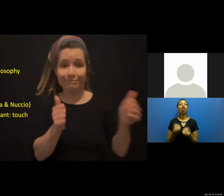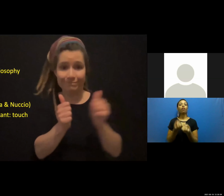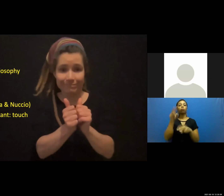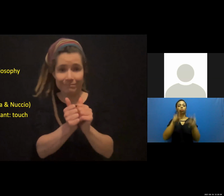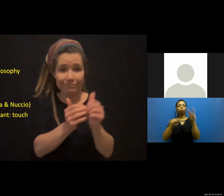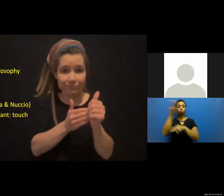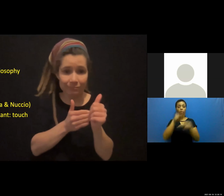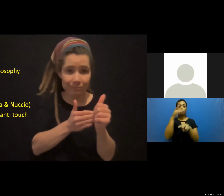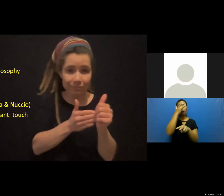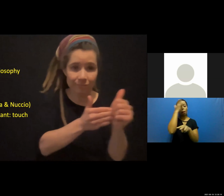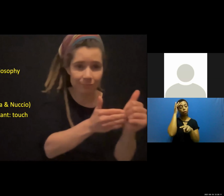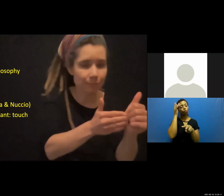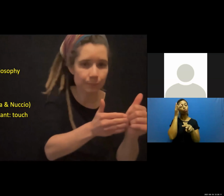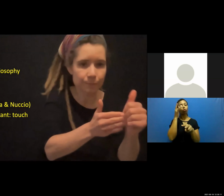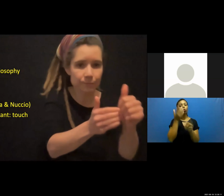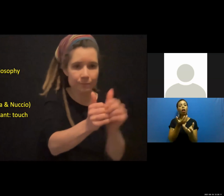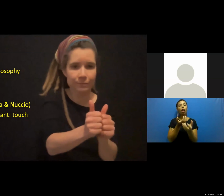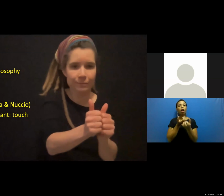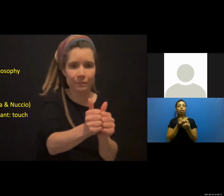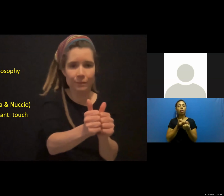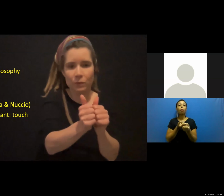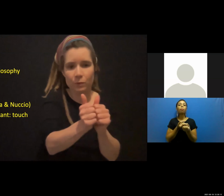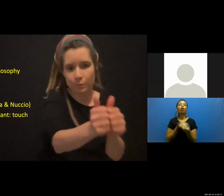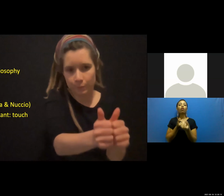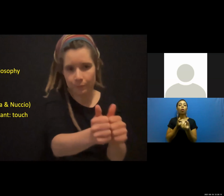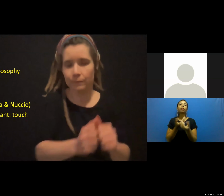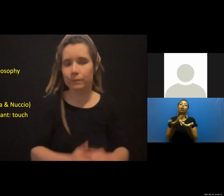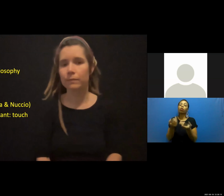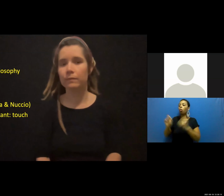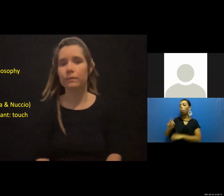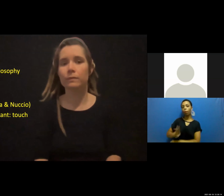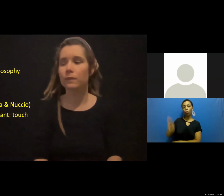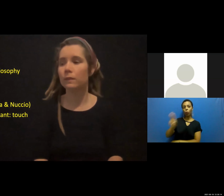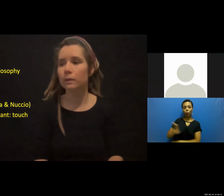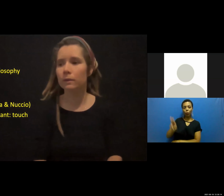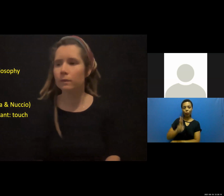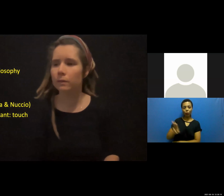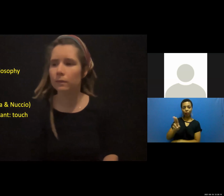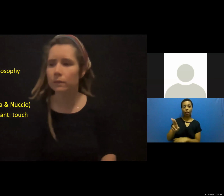the information so they can use it. But it's also that the